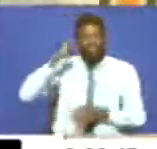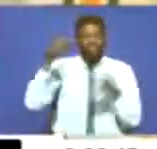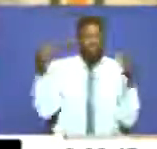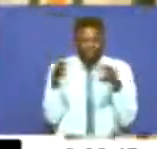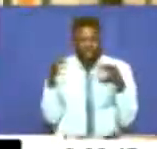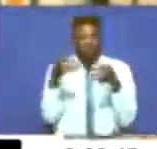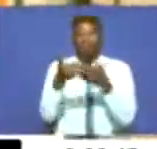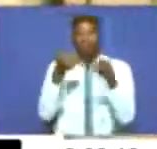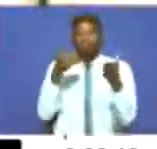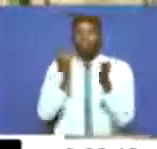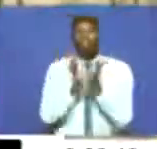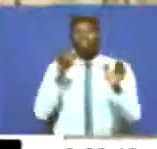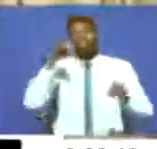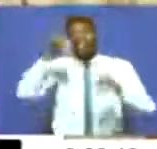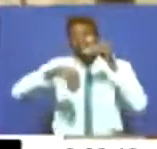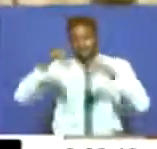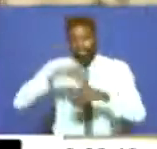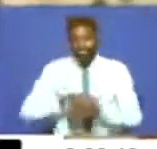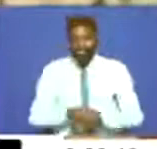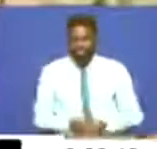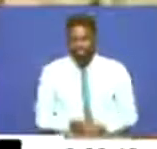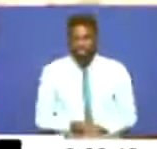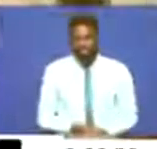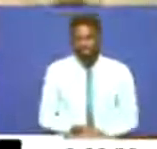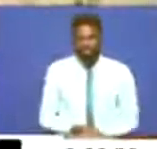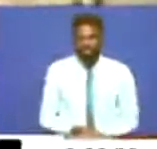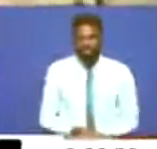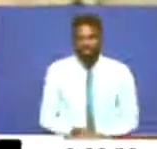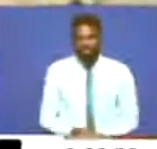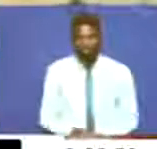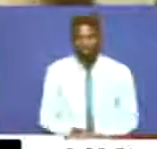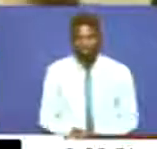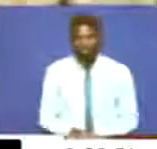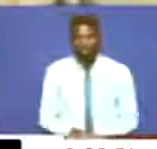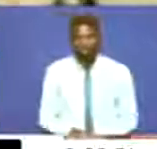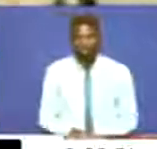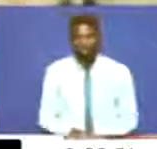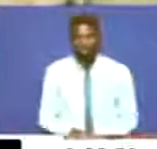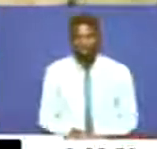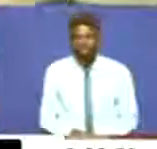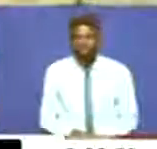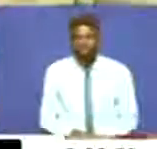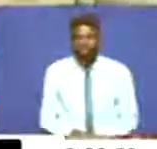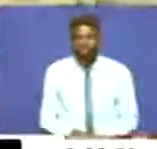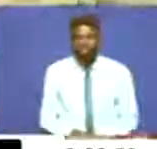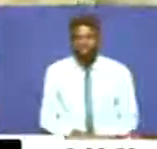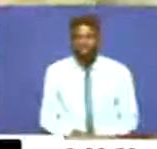Tushangilie Kenya, taifa letu tukufu. Yesho Kiwashira,